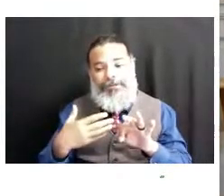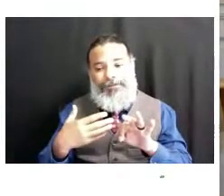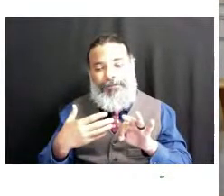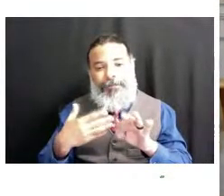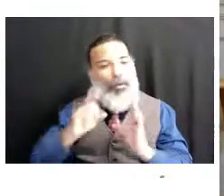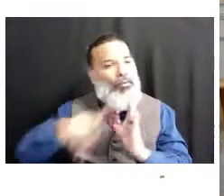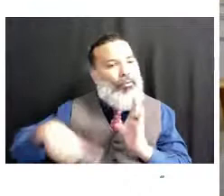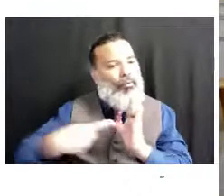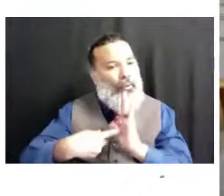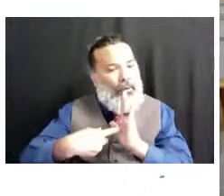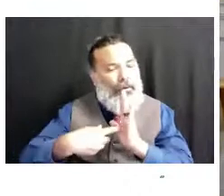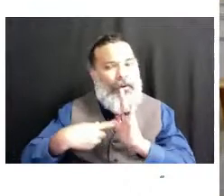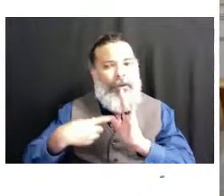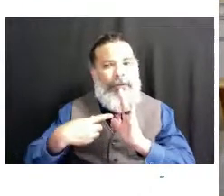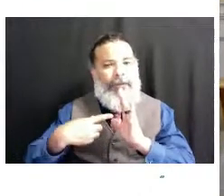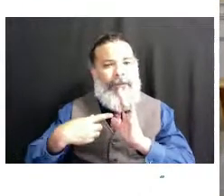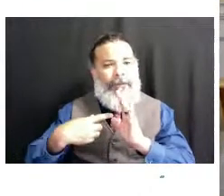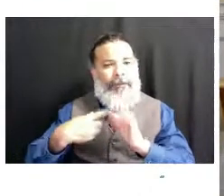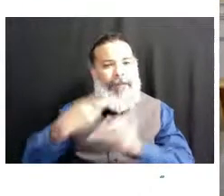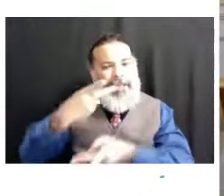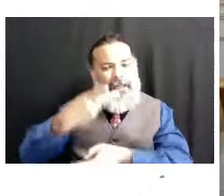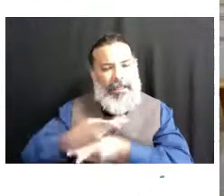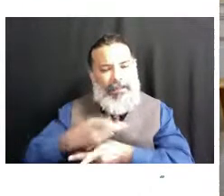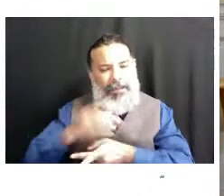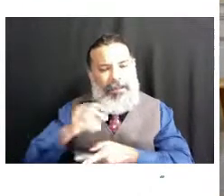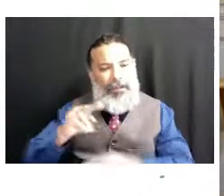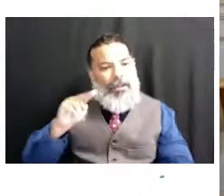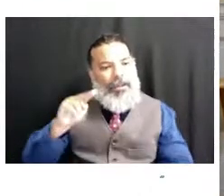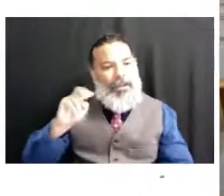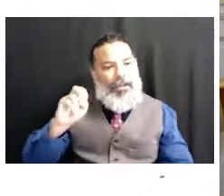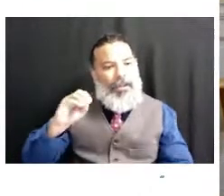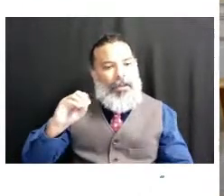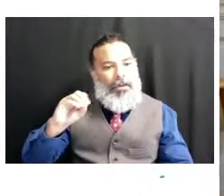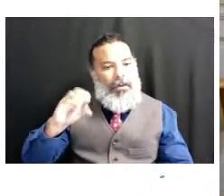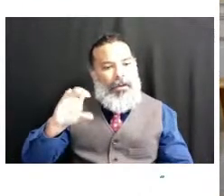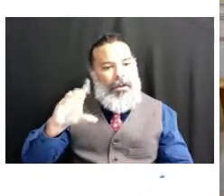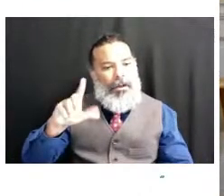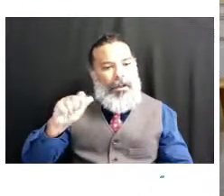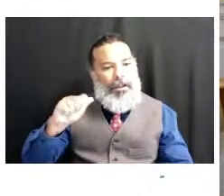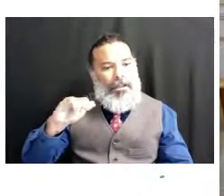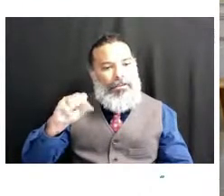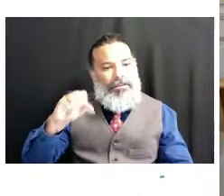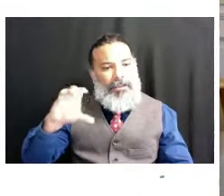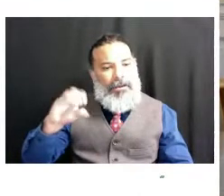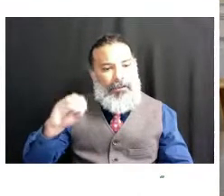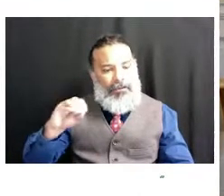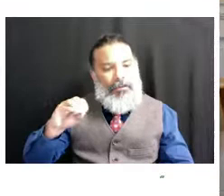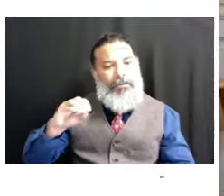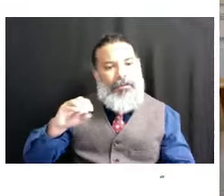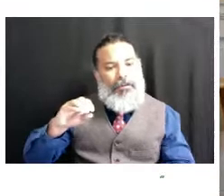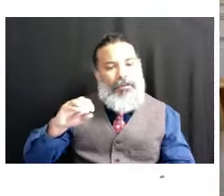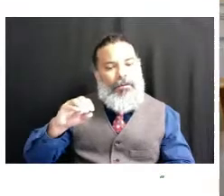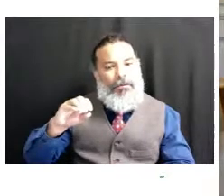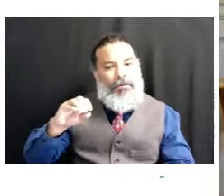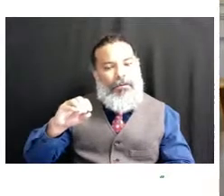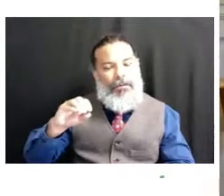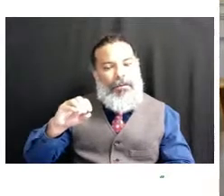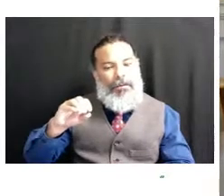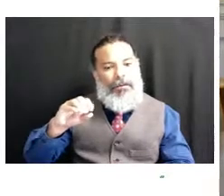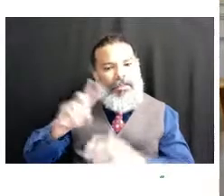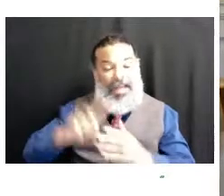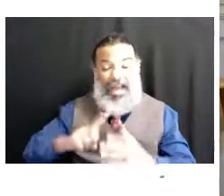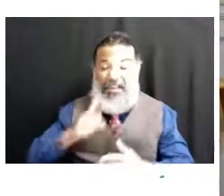it to a neoclassical design. I think, by the way, that he would hate